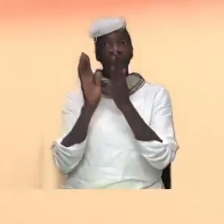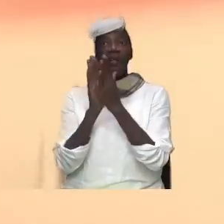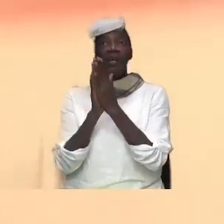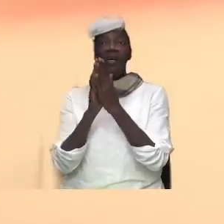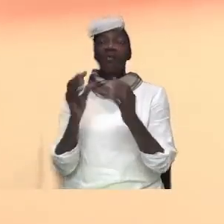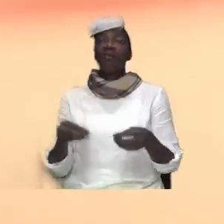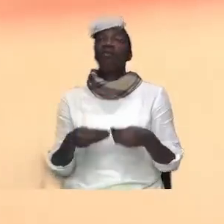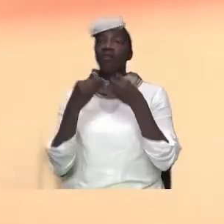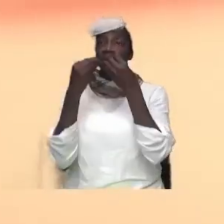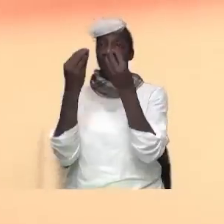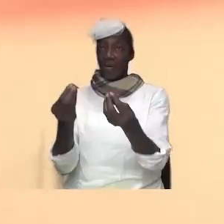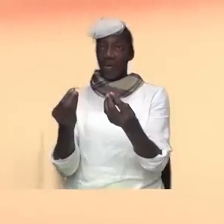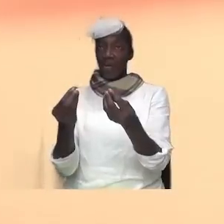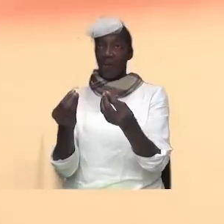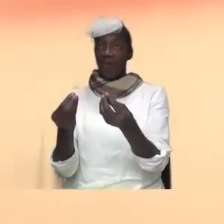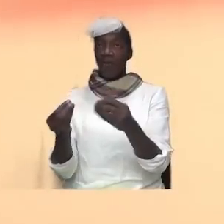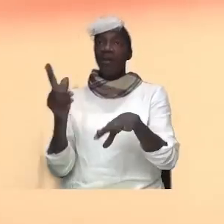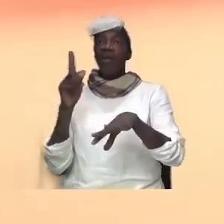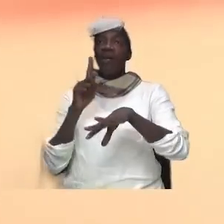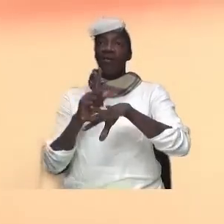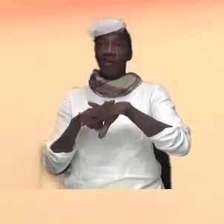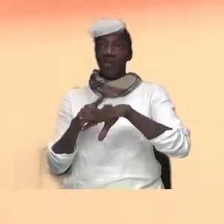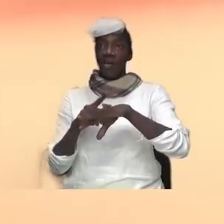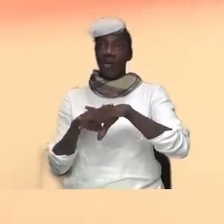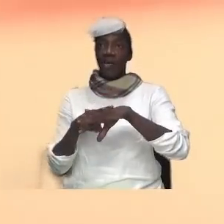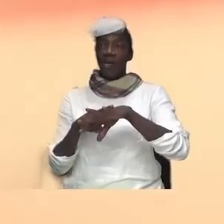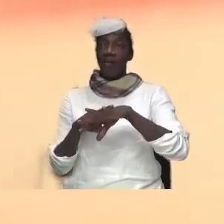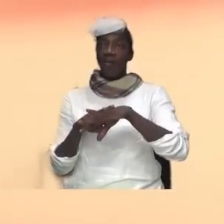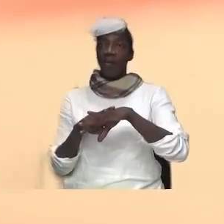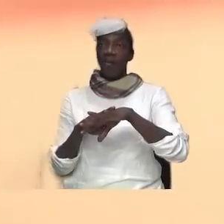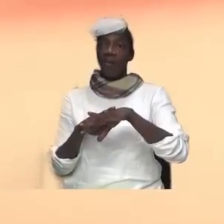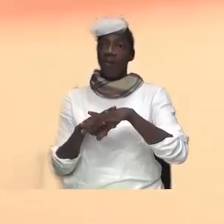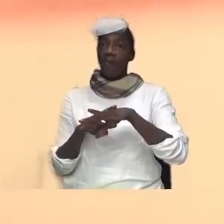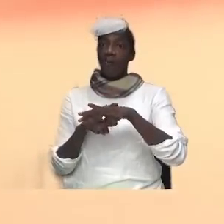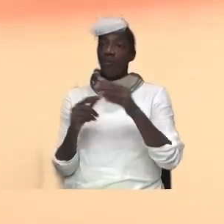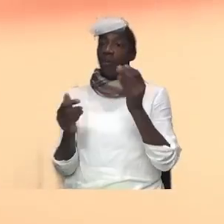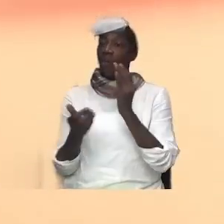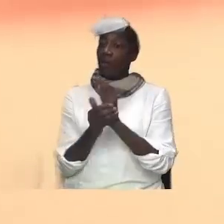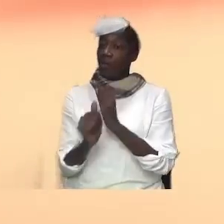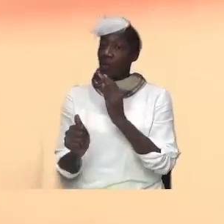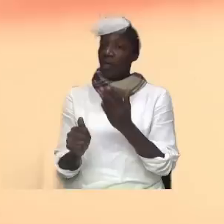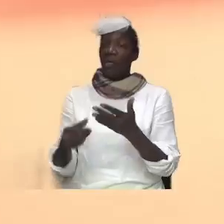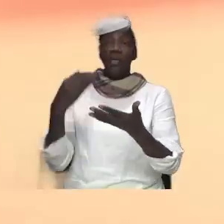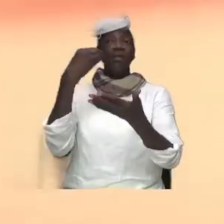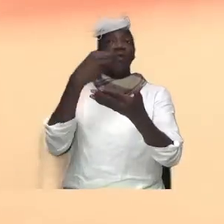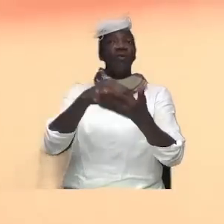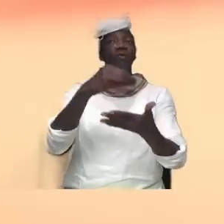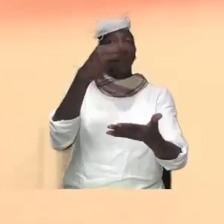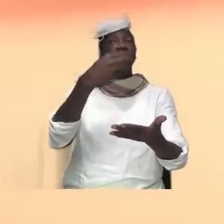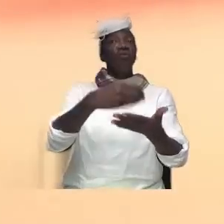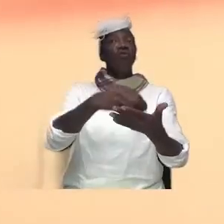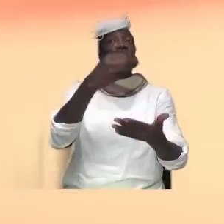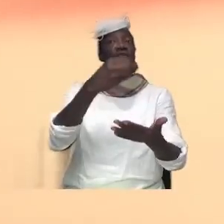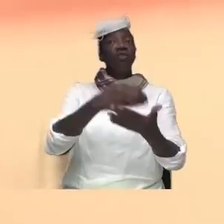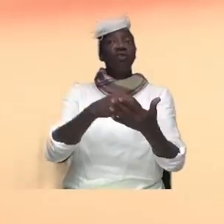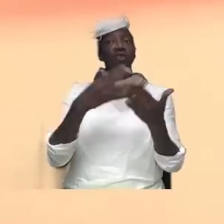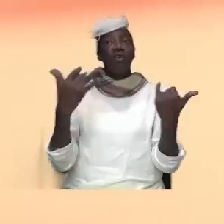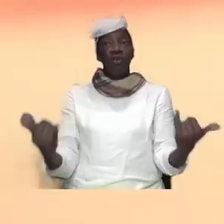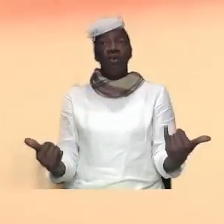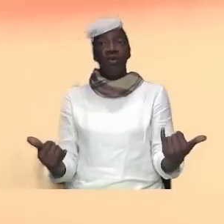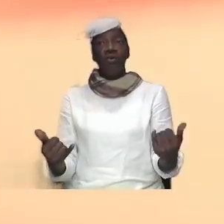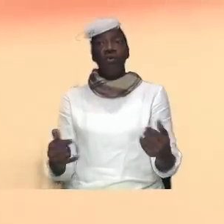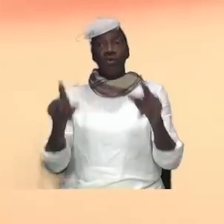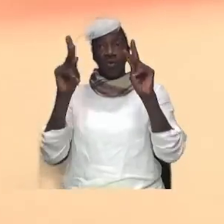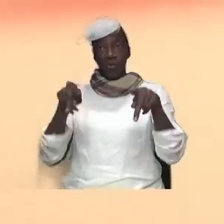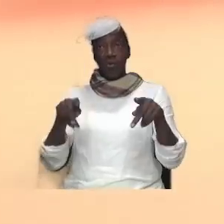account for our time, our talent, and our treasure. How can we put together? I want us to.